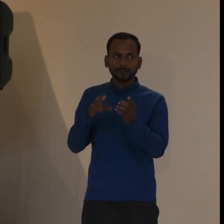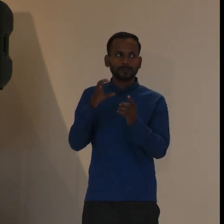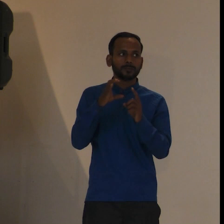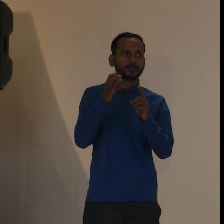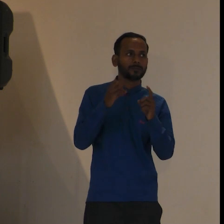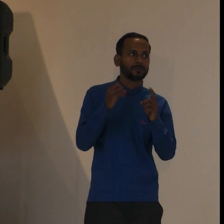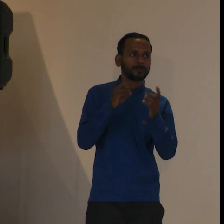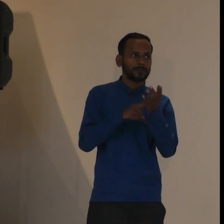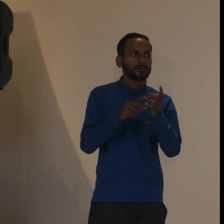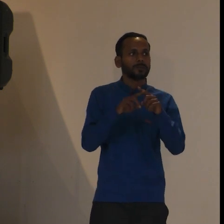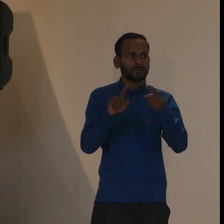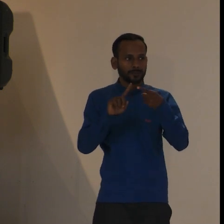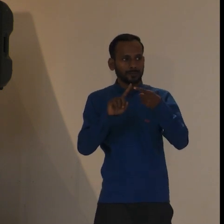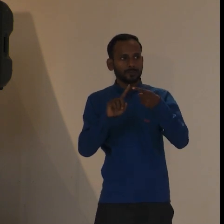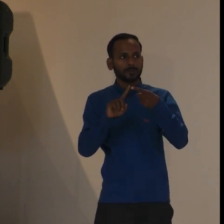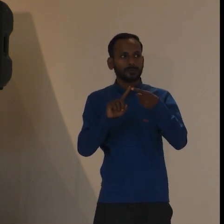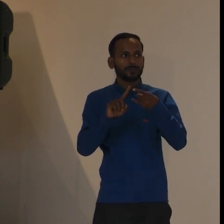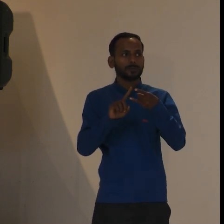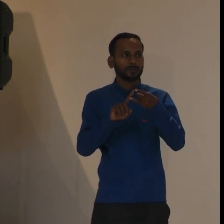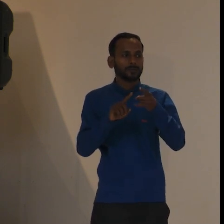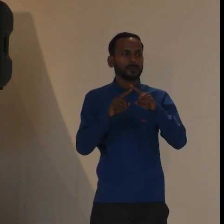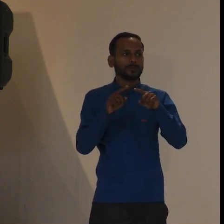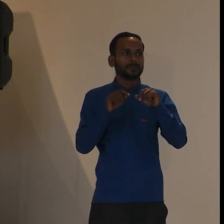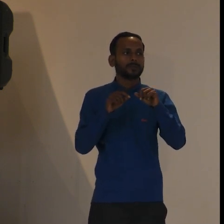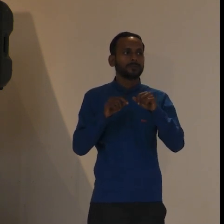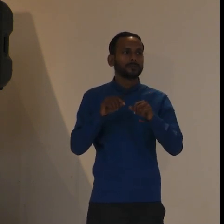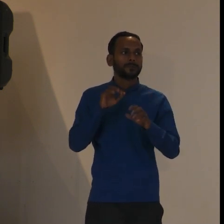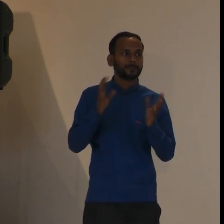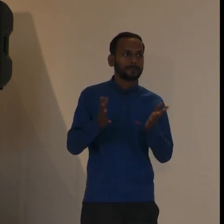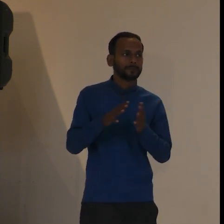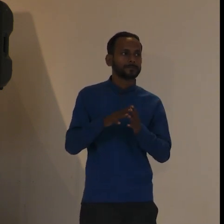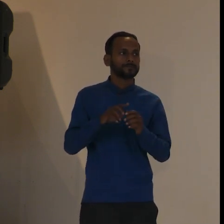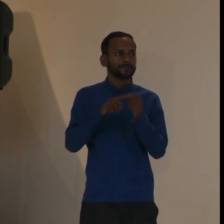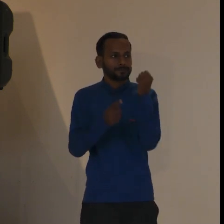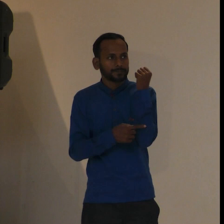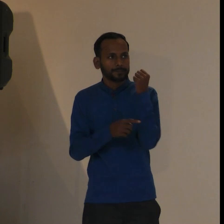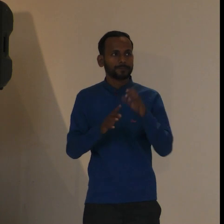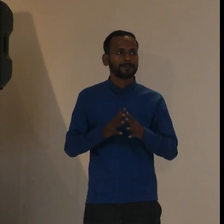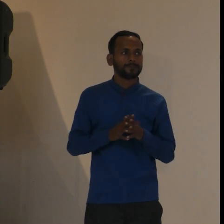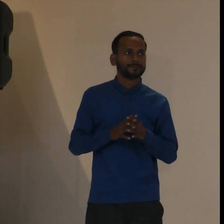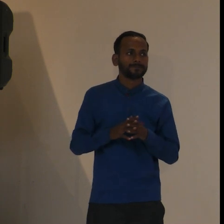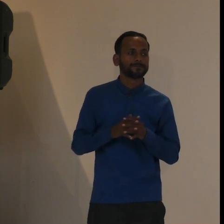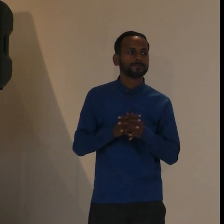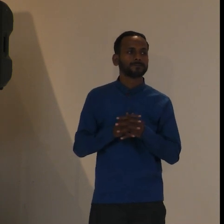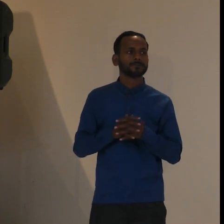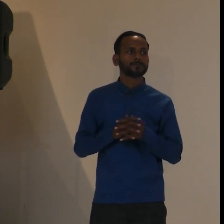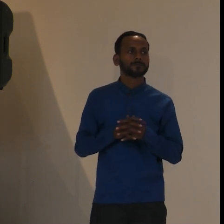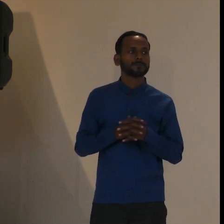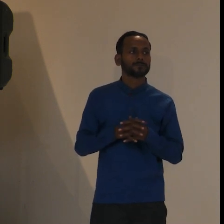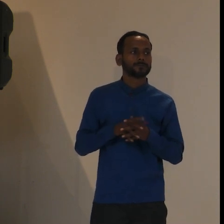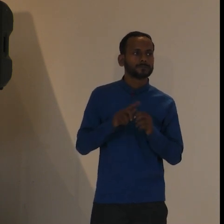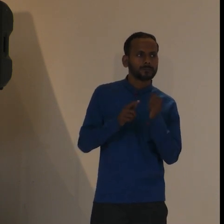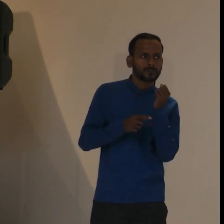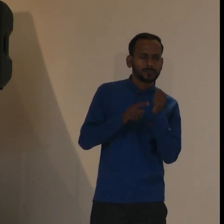something that is ongoing, and you asked to what end. We don't see it as an end, but a means towards where it could go. We're still in